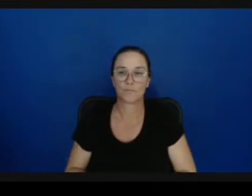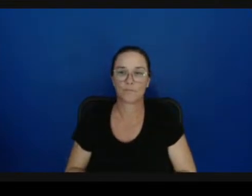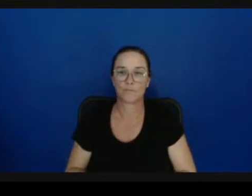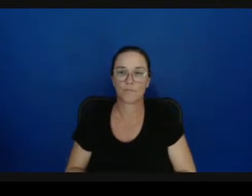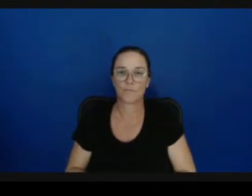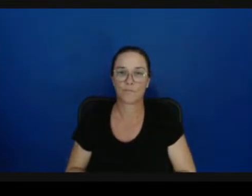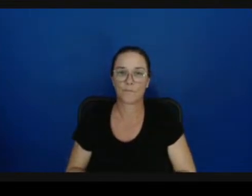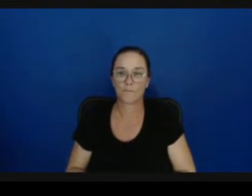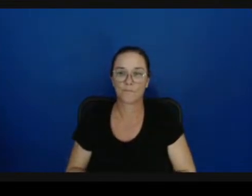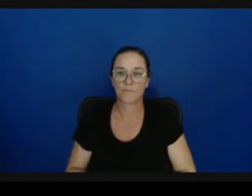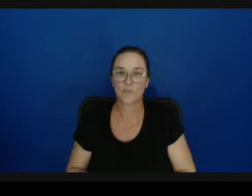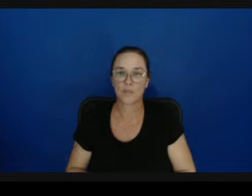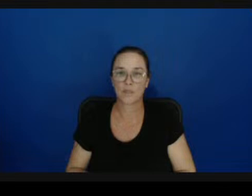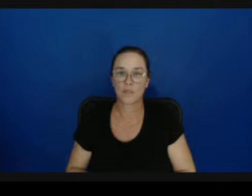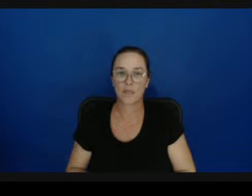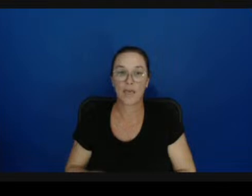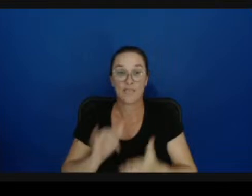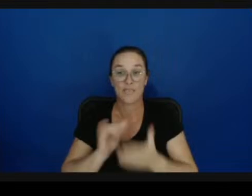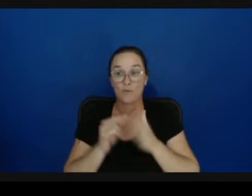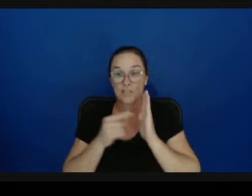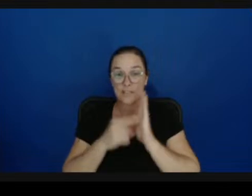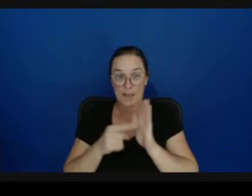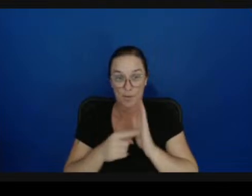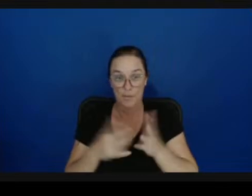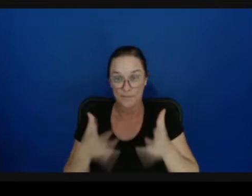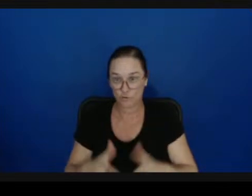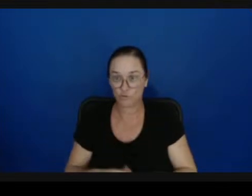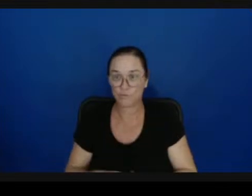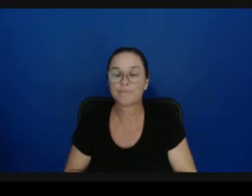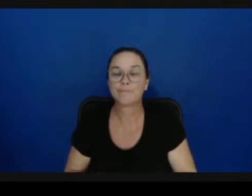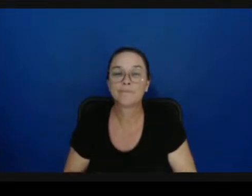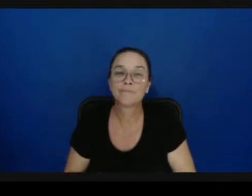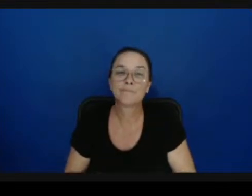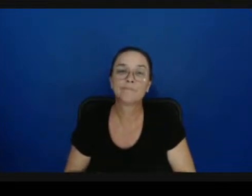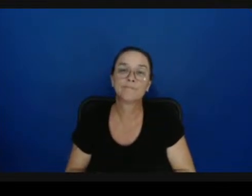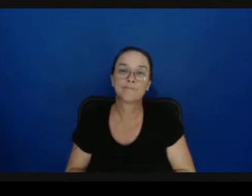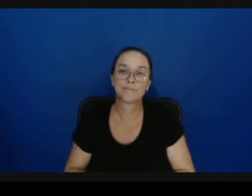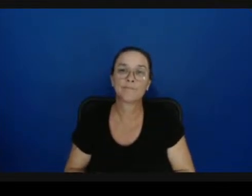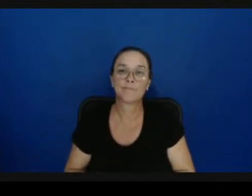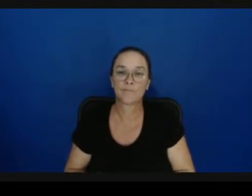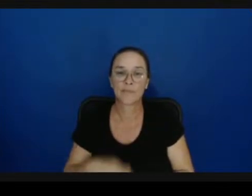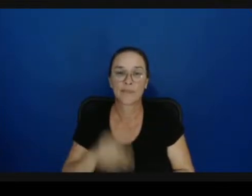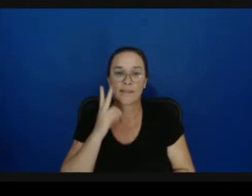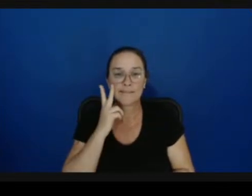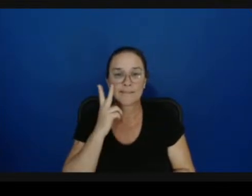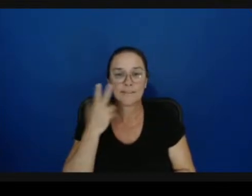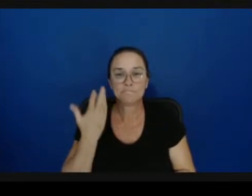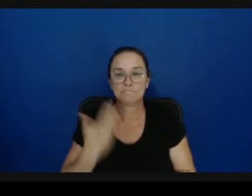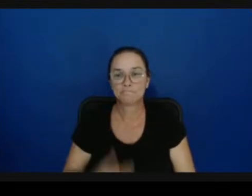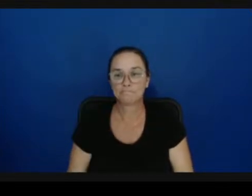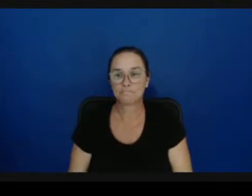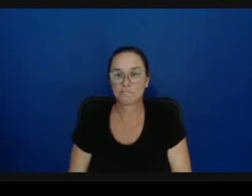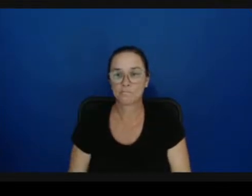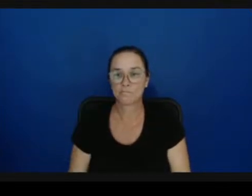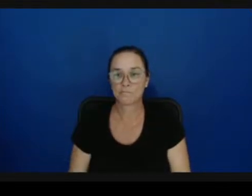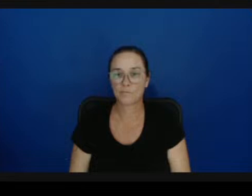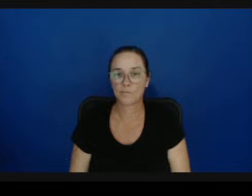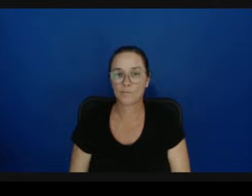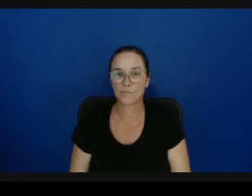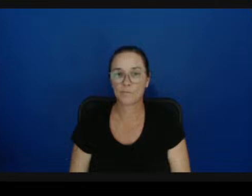So that's the lava sampling that they did. And let's see here.